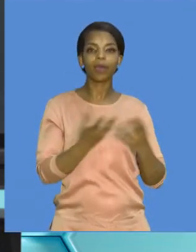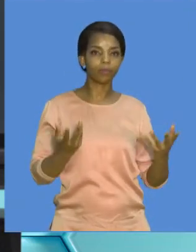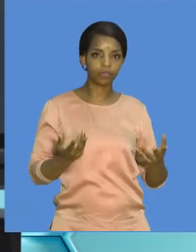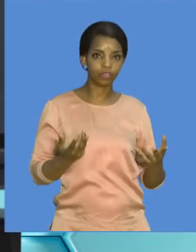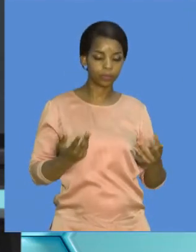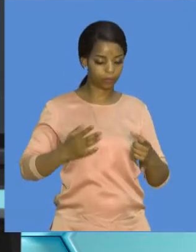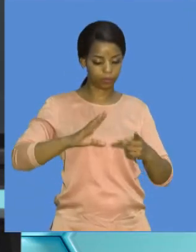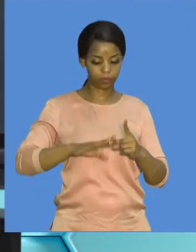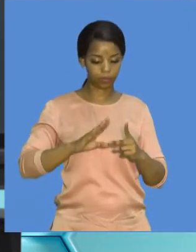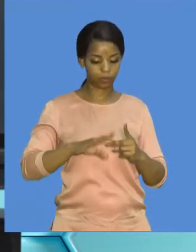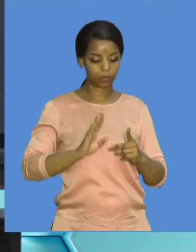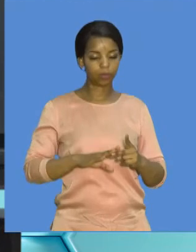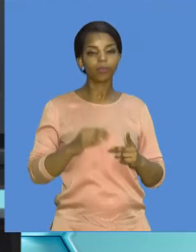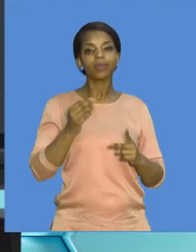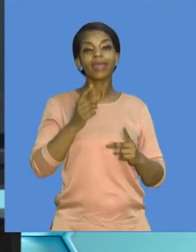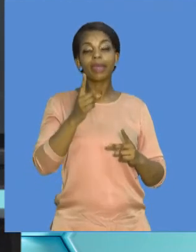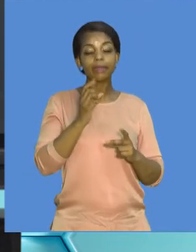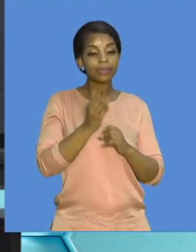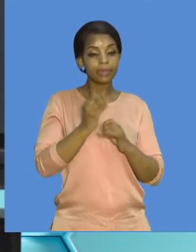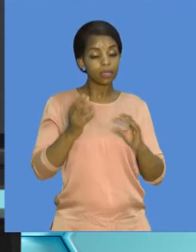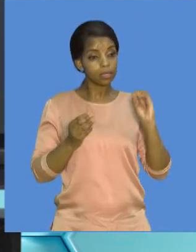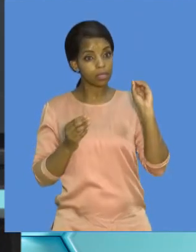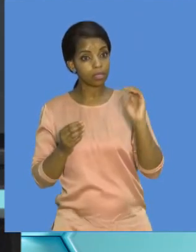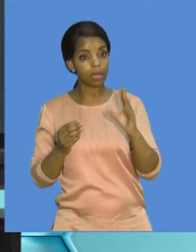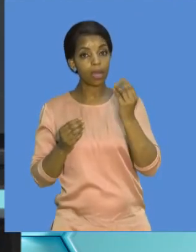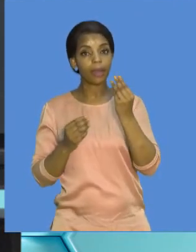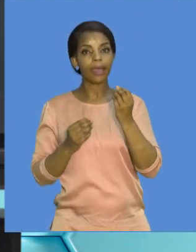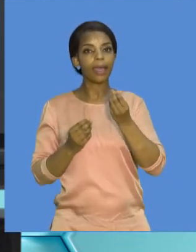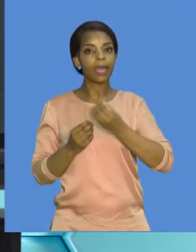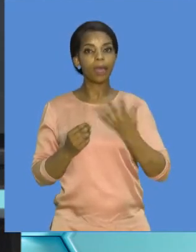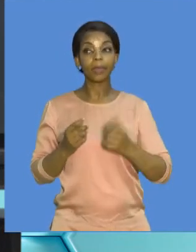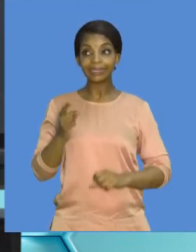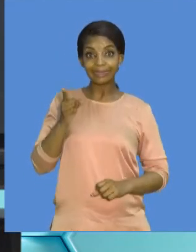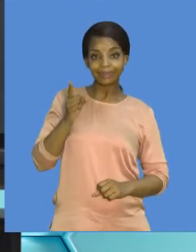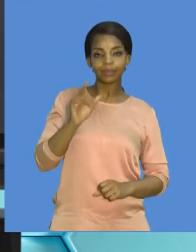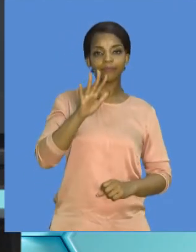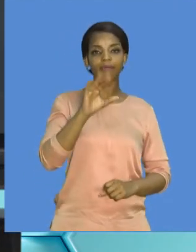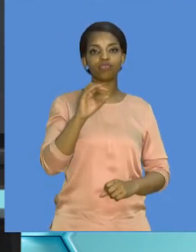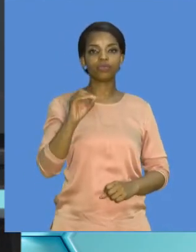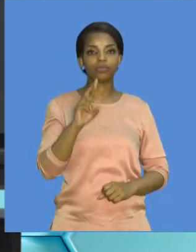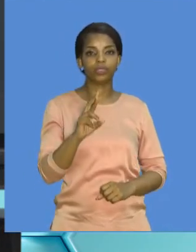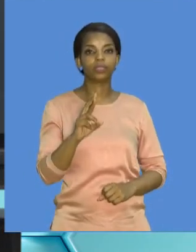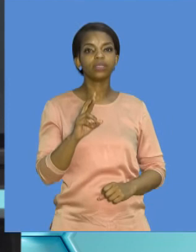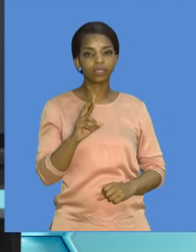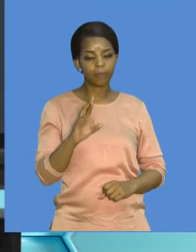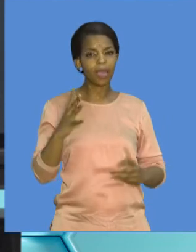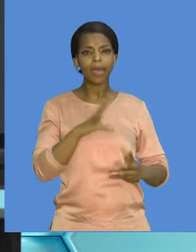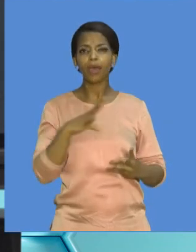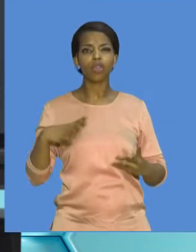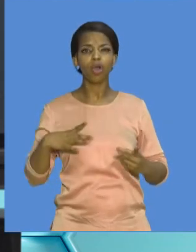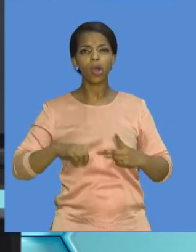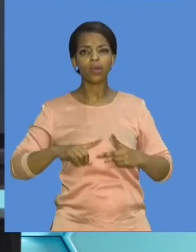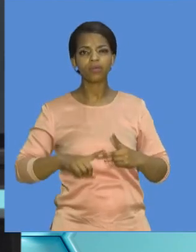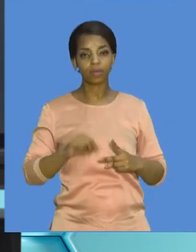500 rand in a fixed deposit account, right? How long was the investment for? It was for 5 years. How was